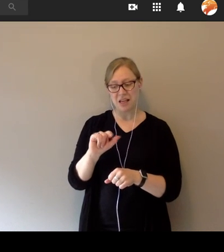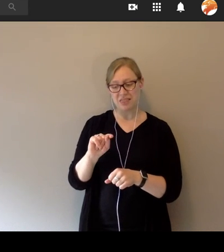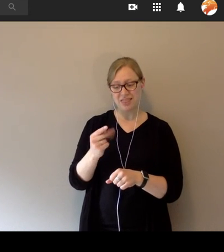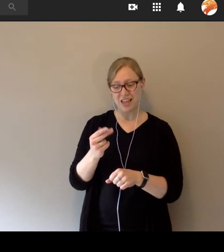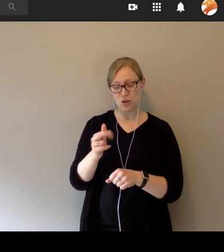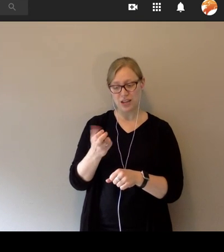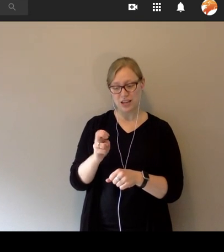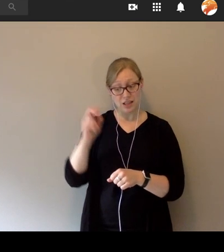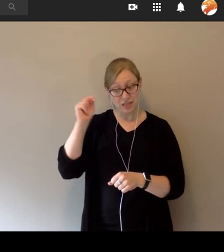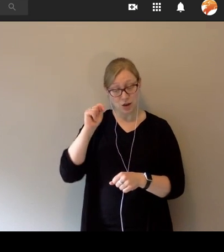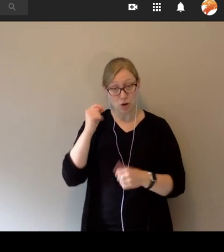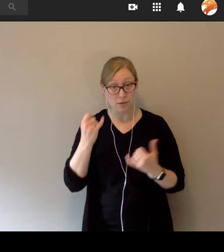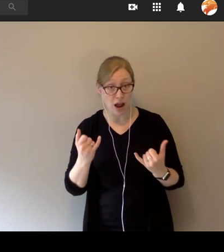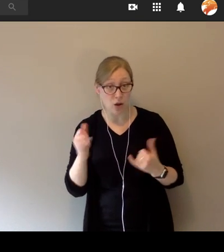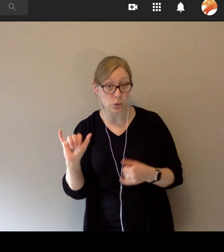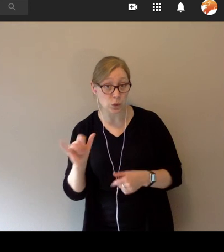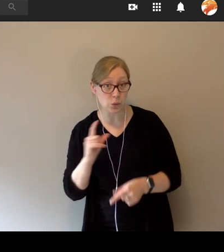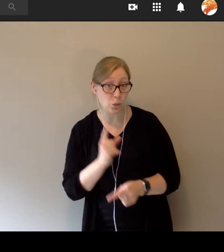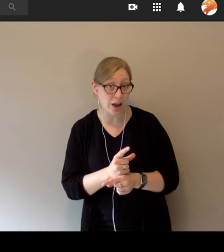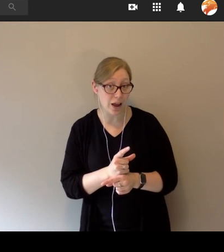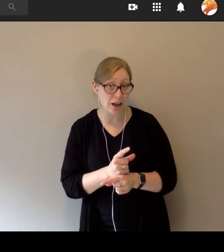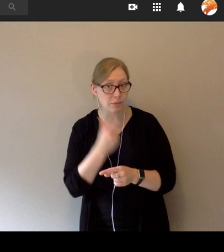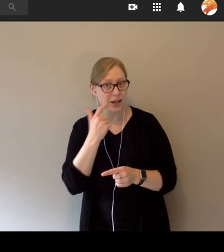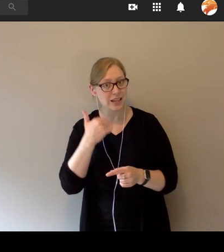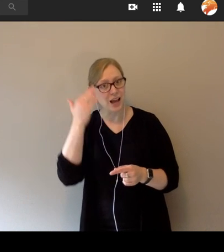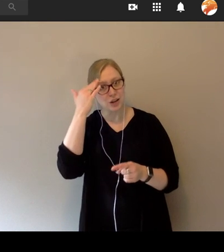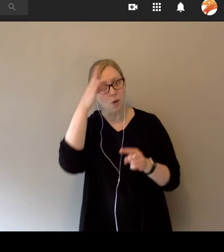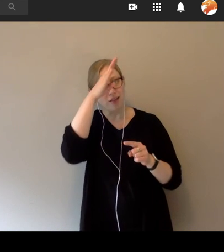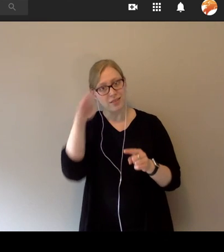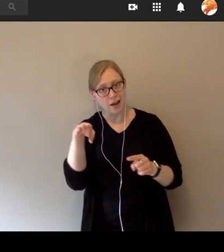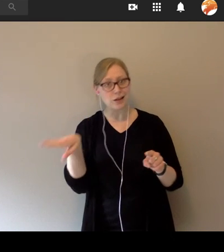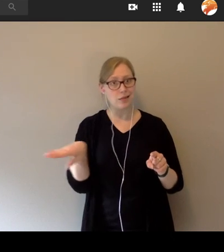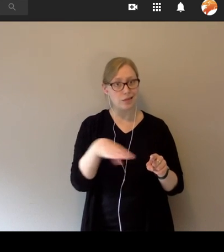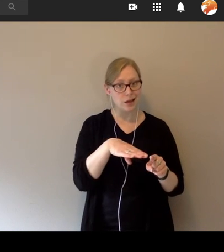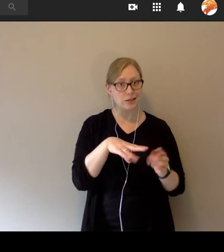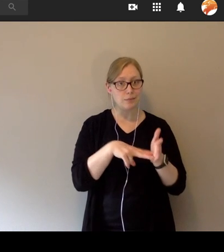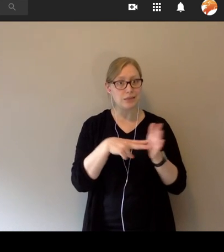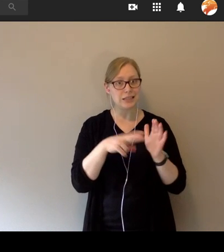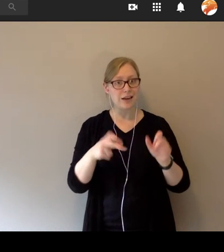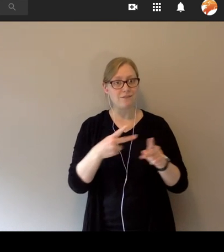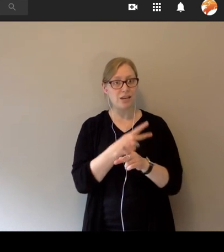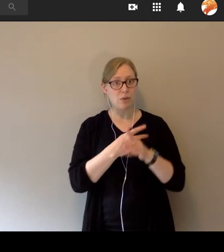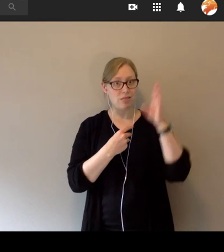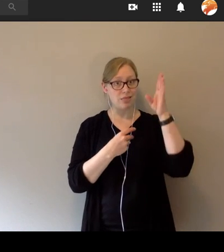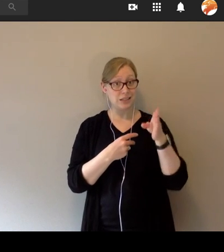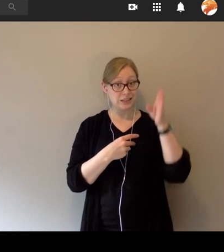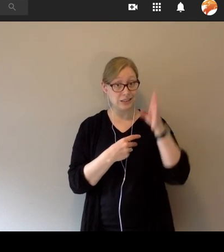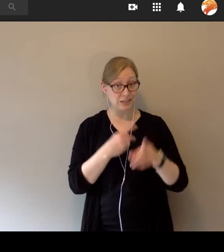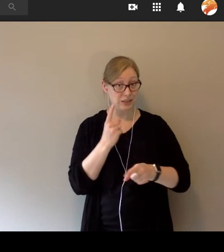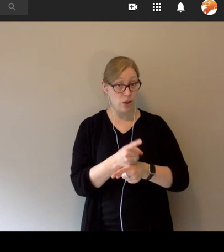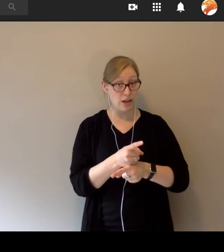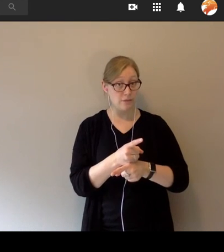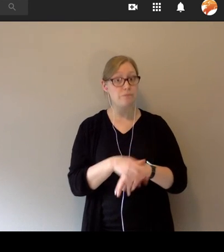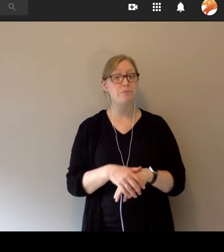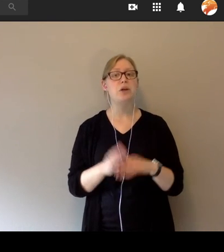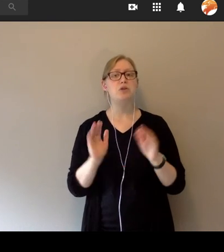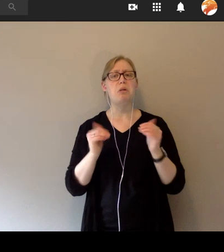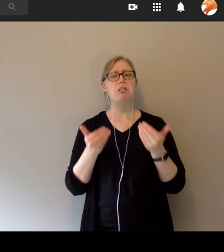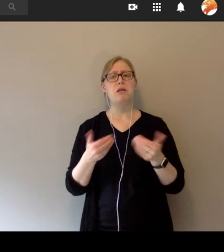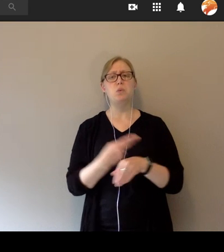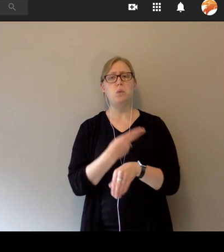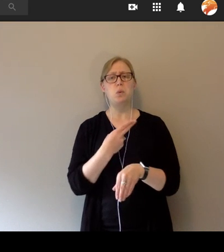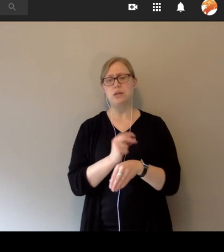triangle. So once that happens, I could even use the Pythagorean theorem. So let's go ahead and use sine to find the other side.